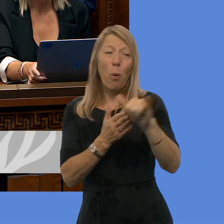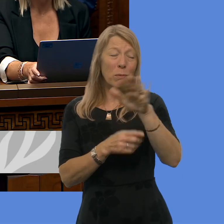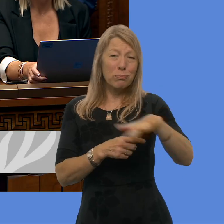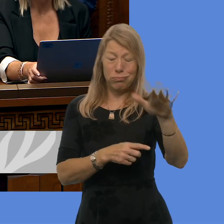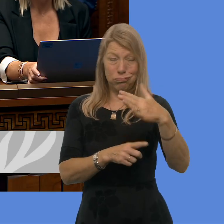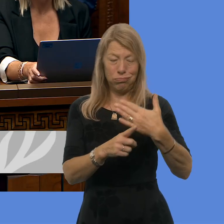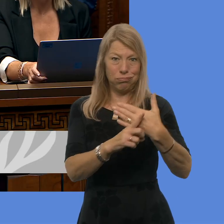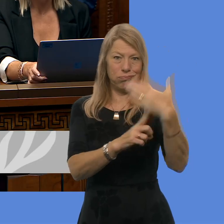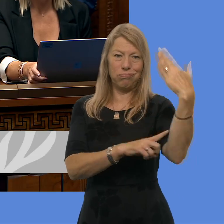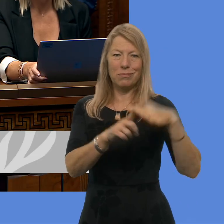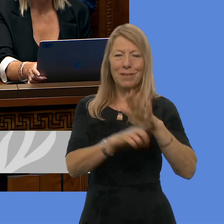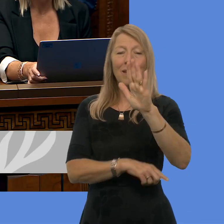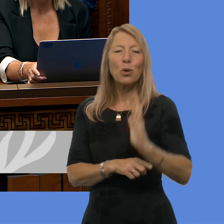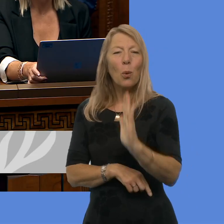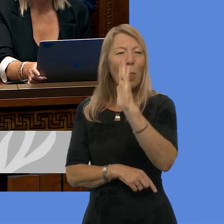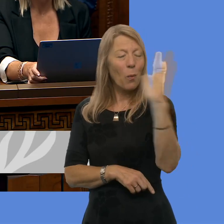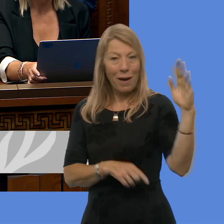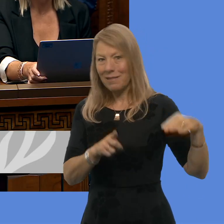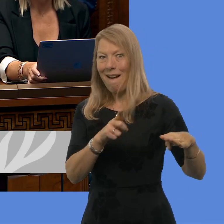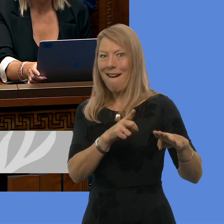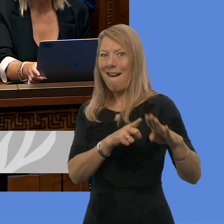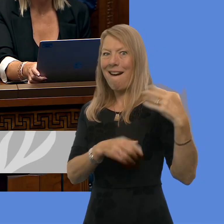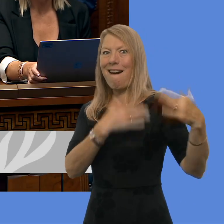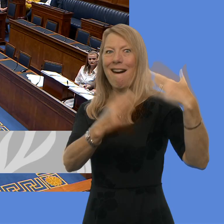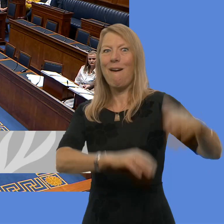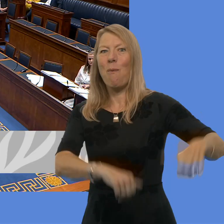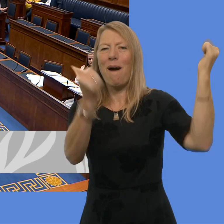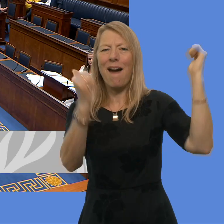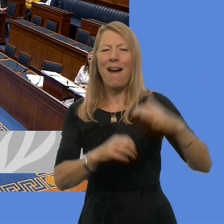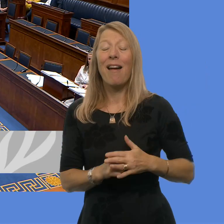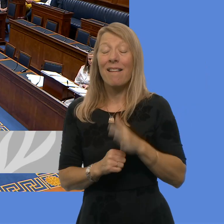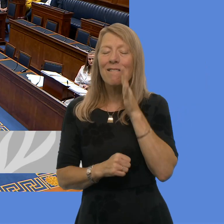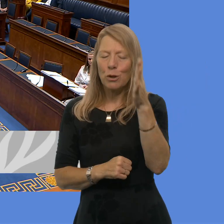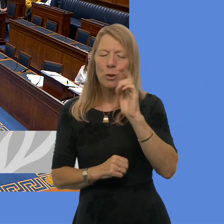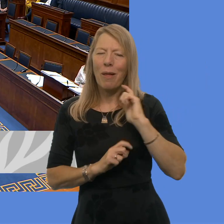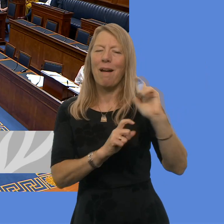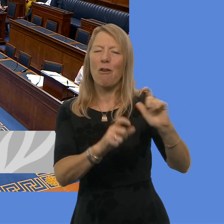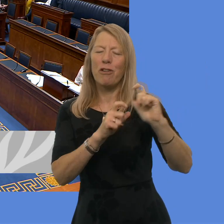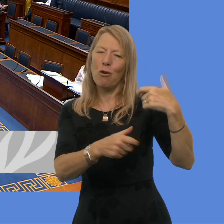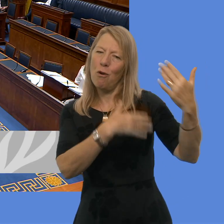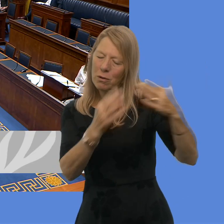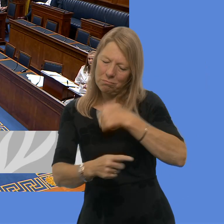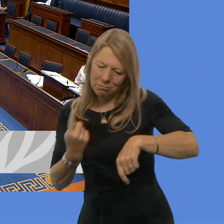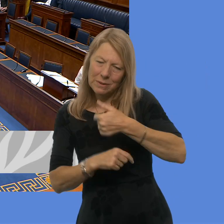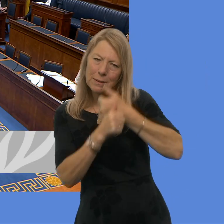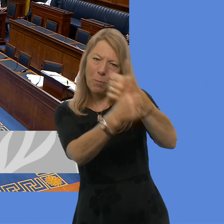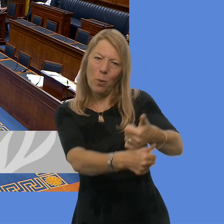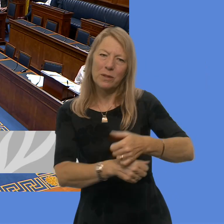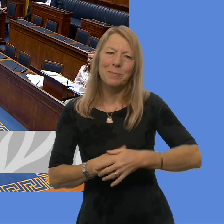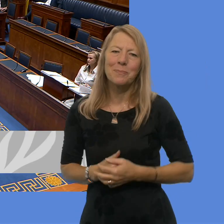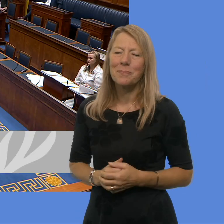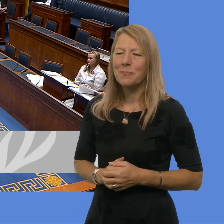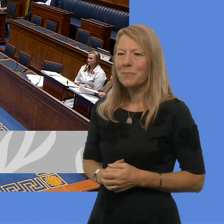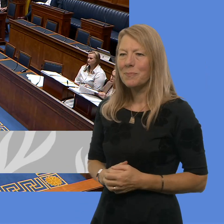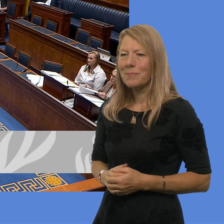a real economic hub and an engine in which to be built upon even further. Call Sinead McLaughlin for supplementary. Thank you, First